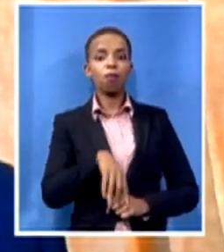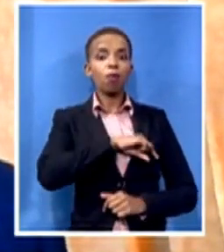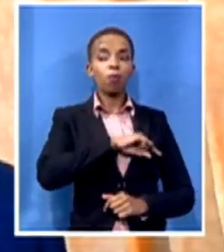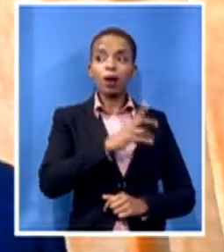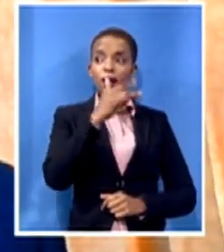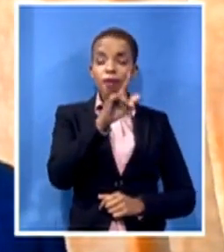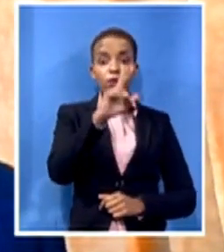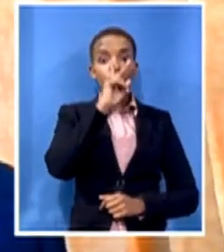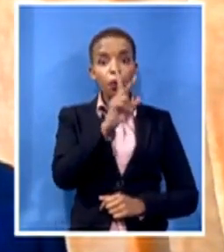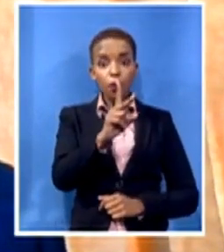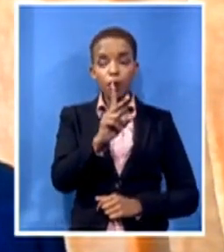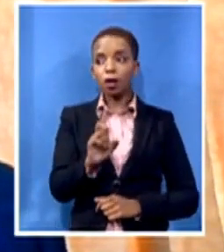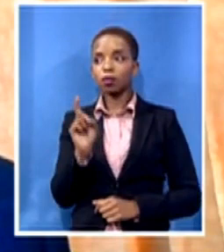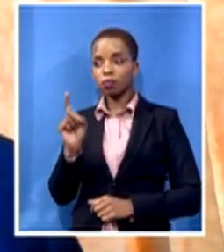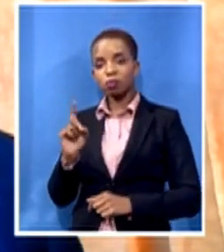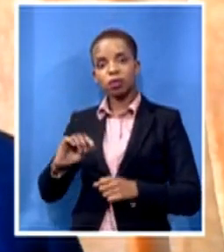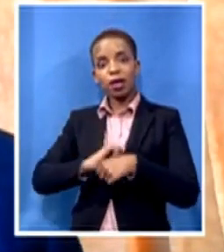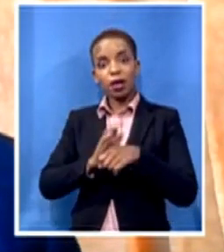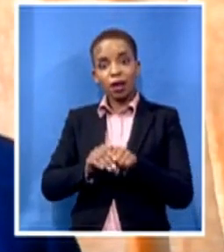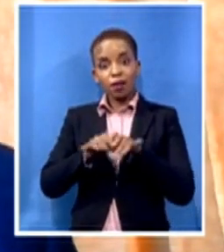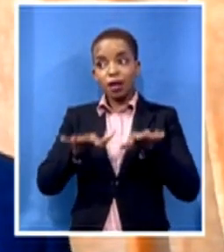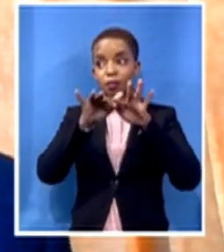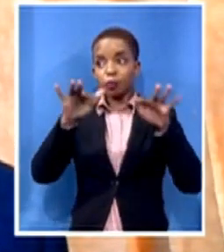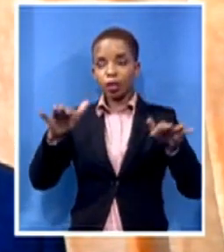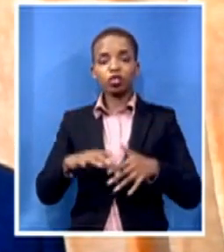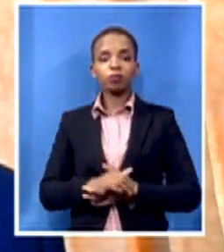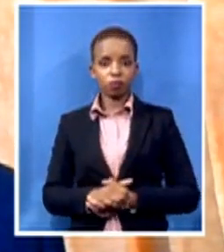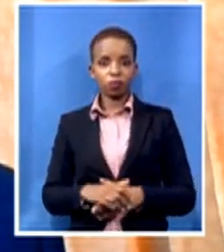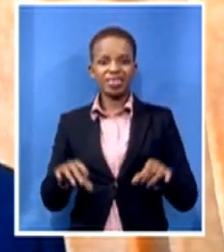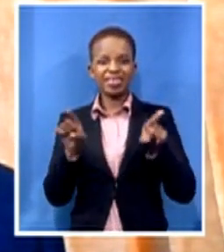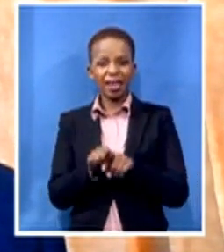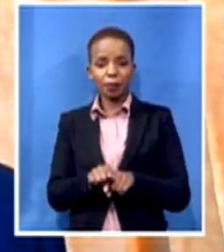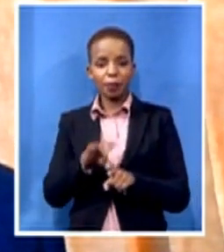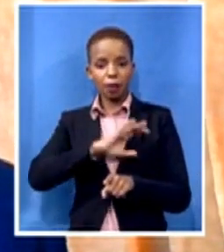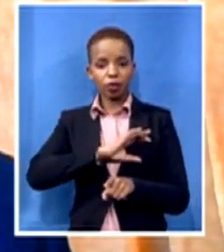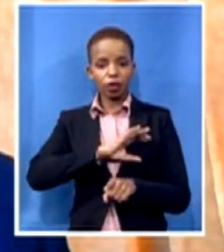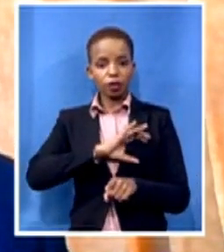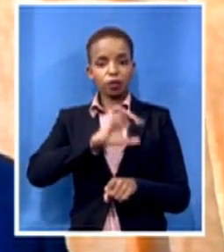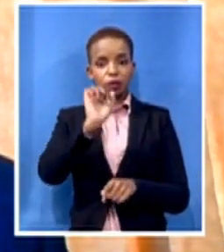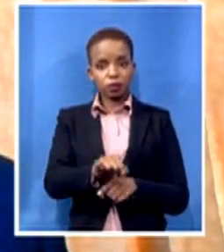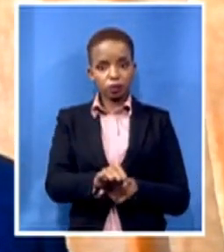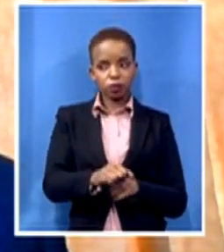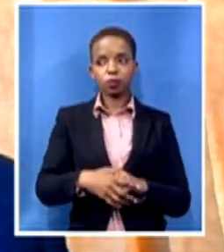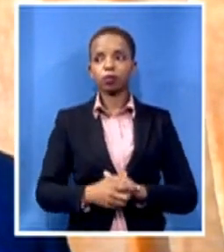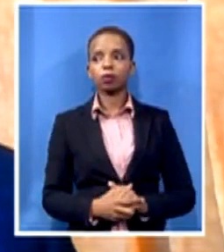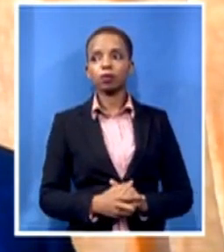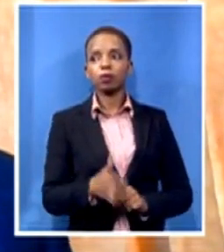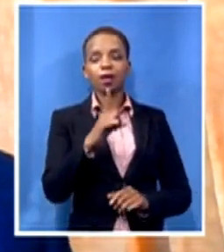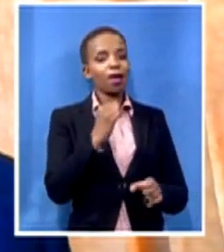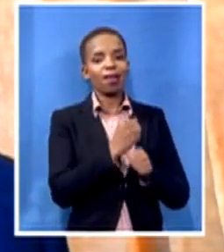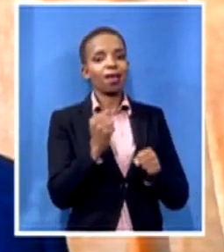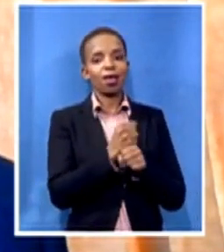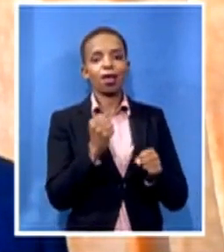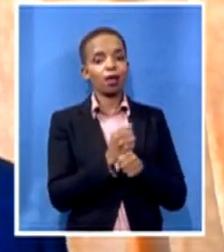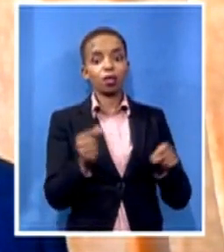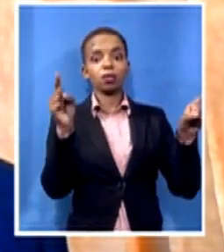patient, the genetic makeup of the virus population is never the same. So what this